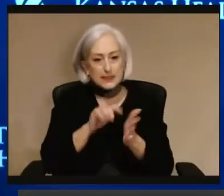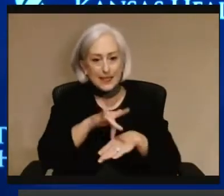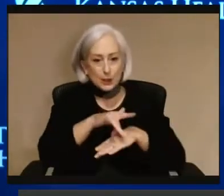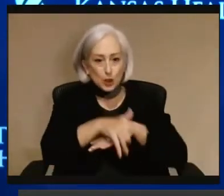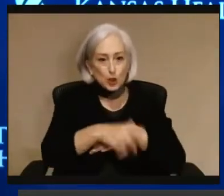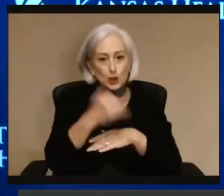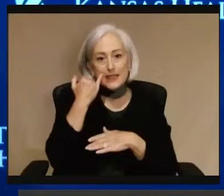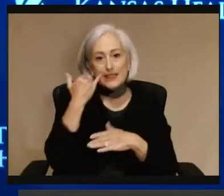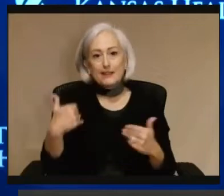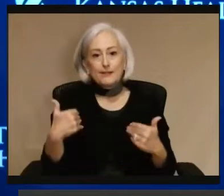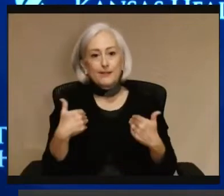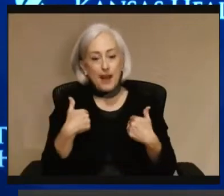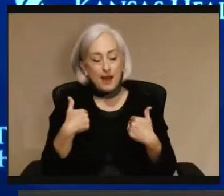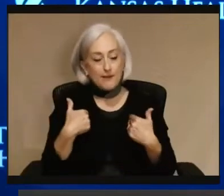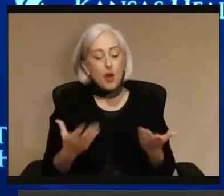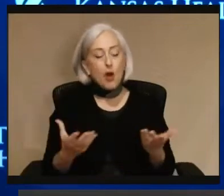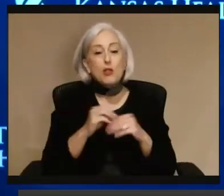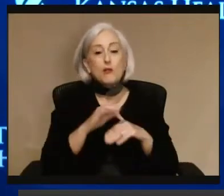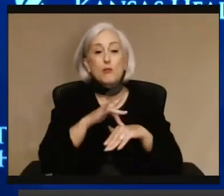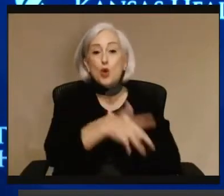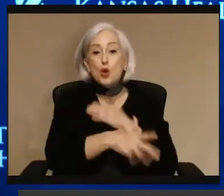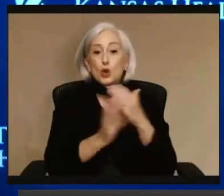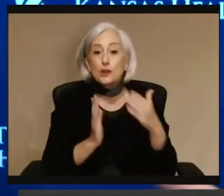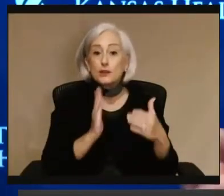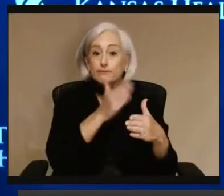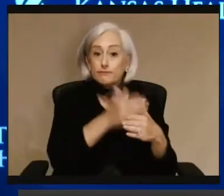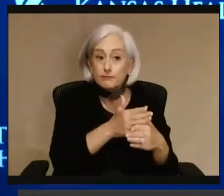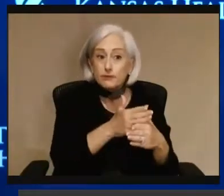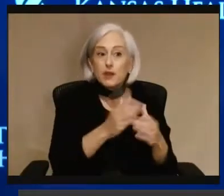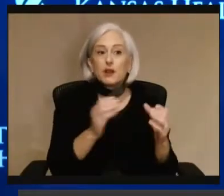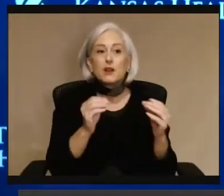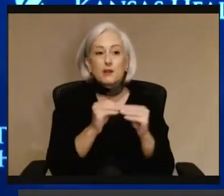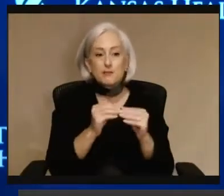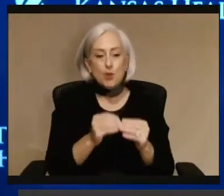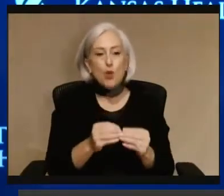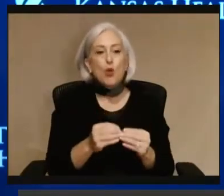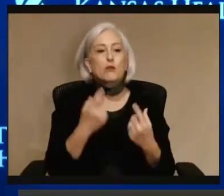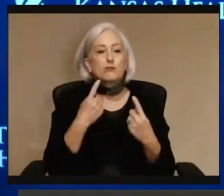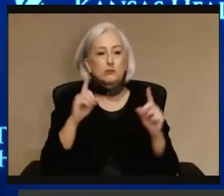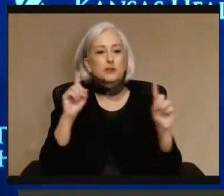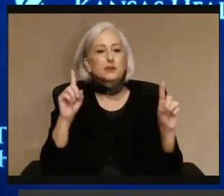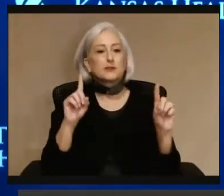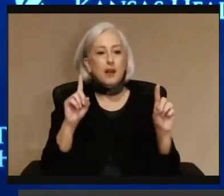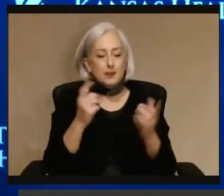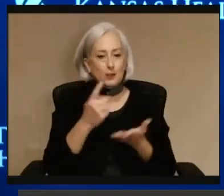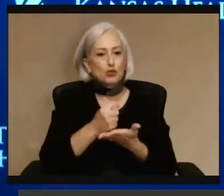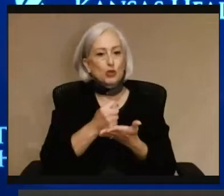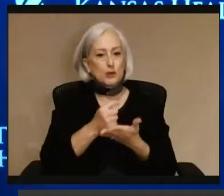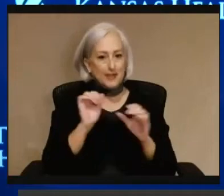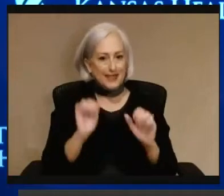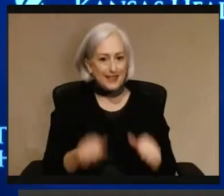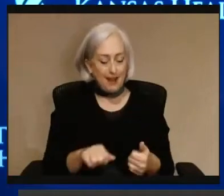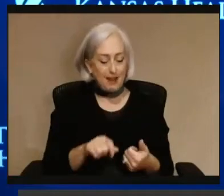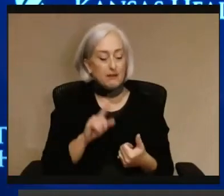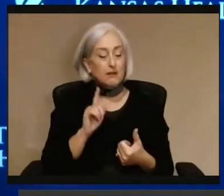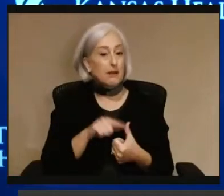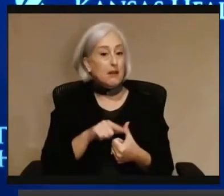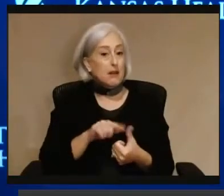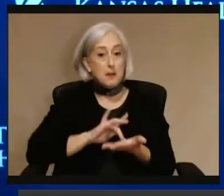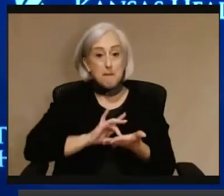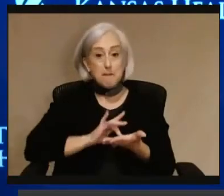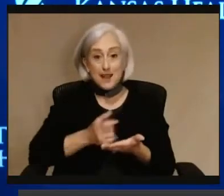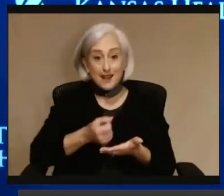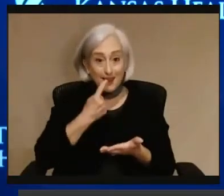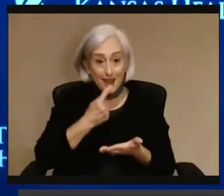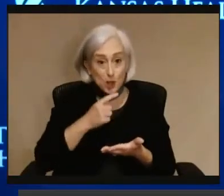we can intervene, the more productive that the treatment can be. And I'm glad Dimitri pointed out, medication isn't everything. It's medication hand